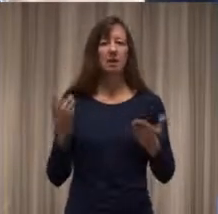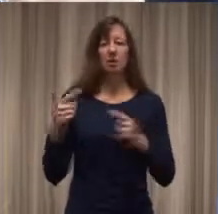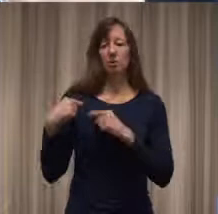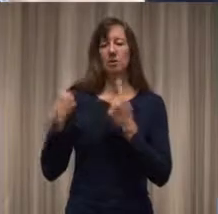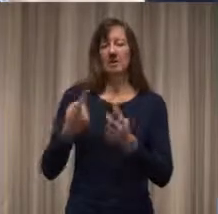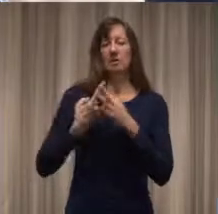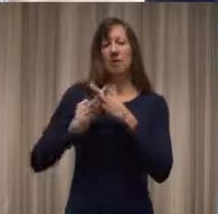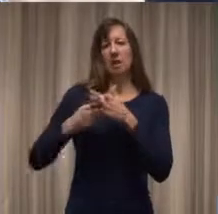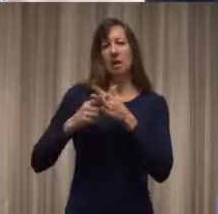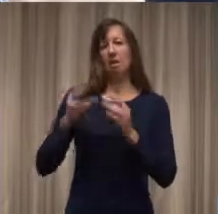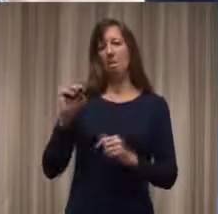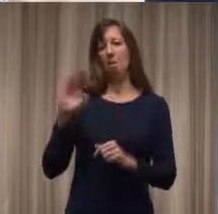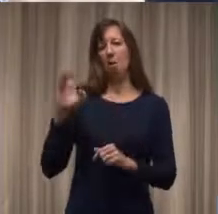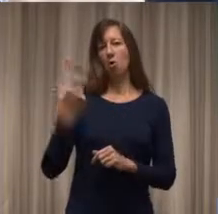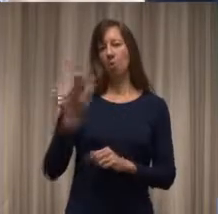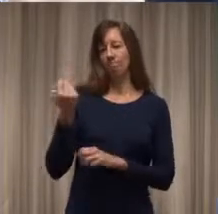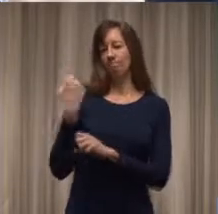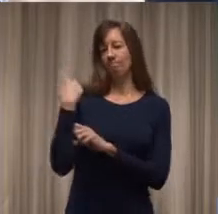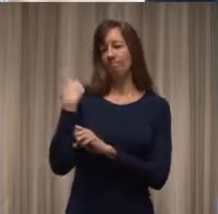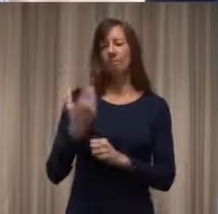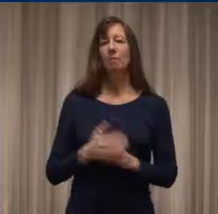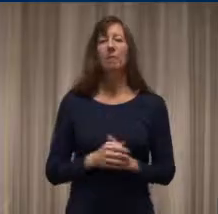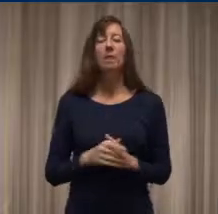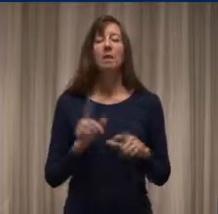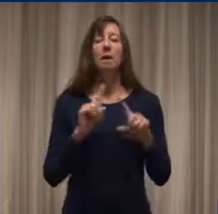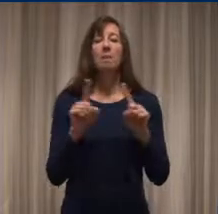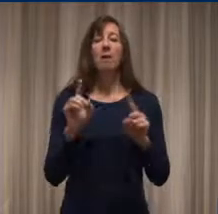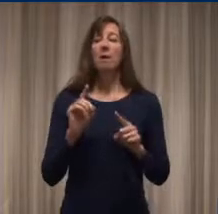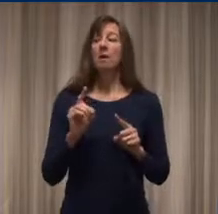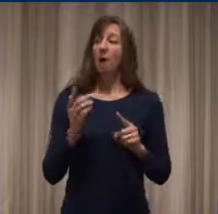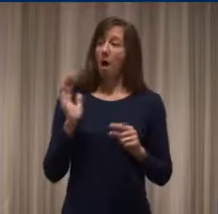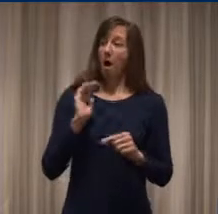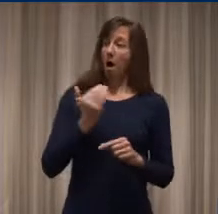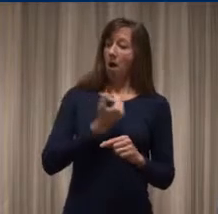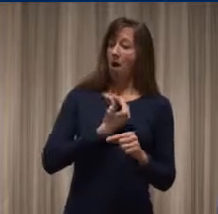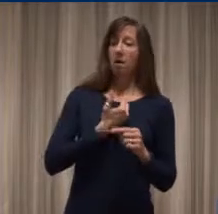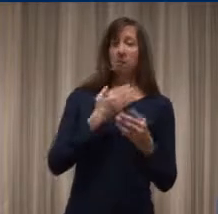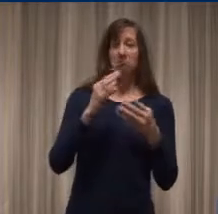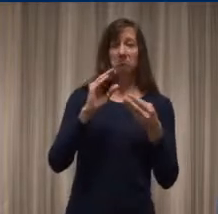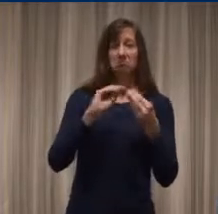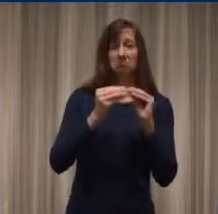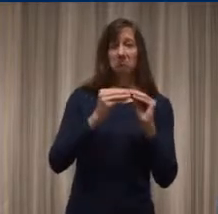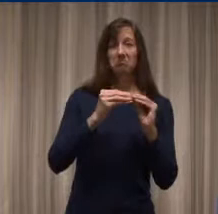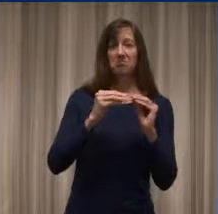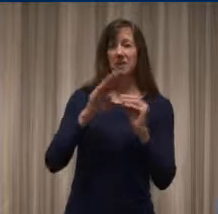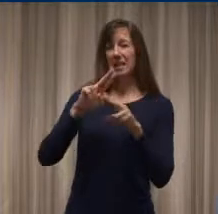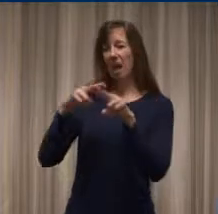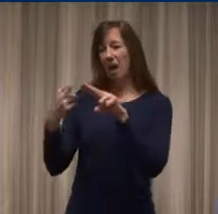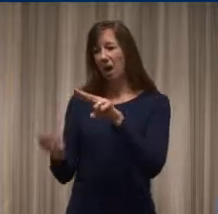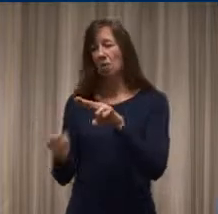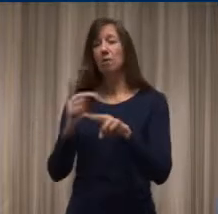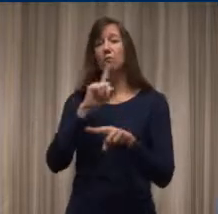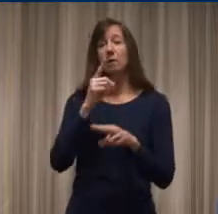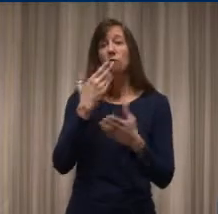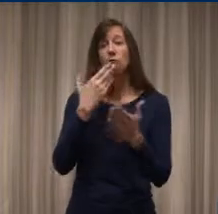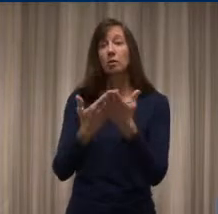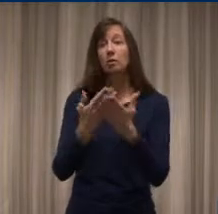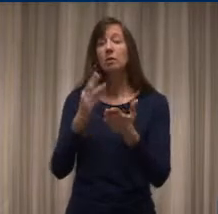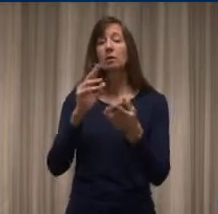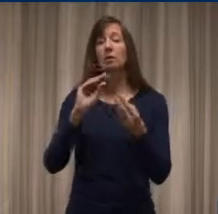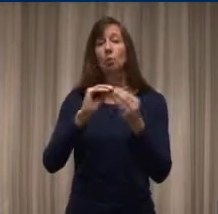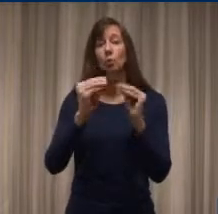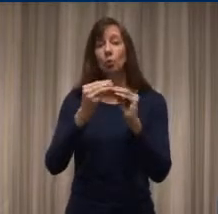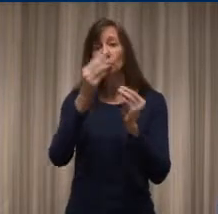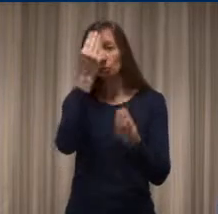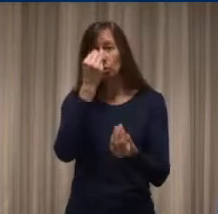Our hospitalization numbers are actually down from last update, so that is good news. We're at 27 hospitalized